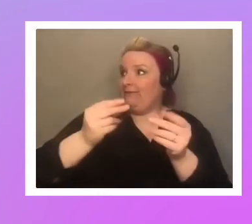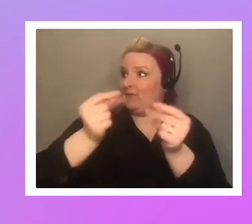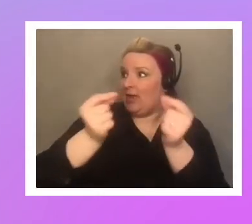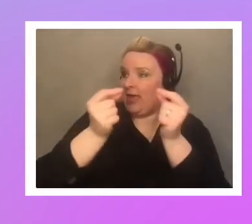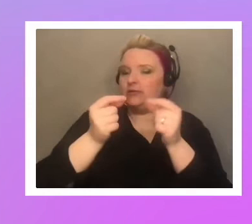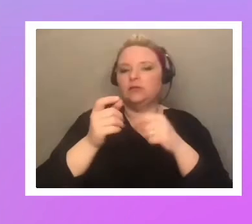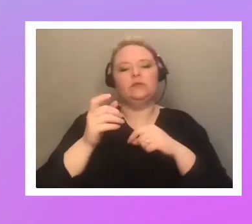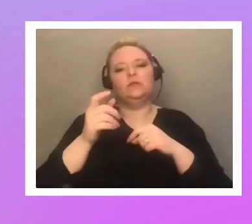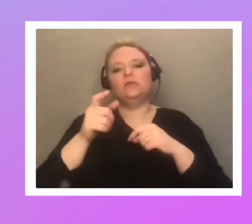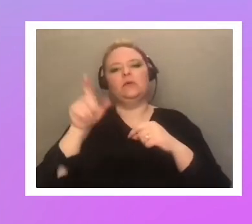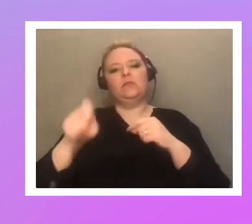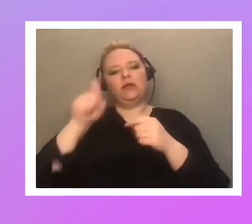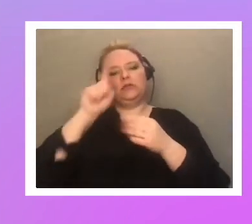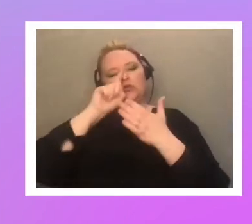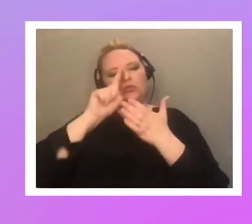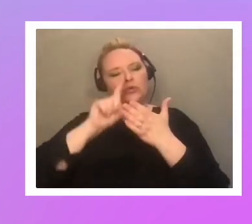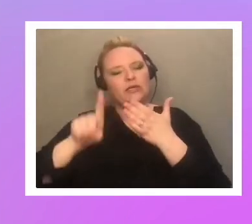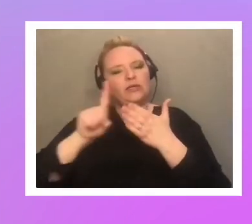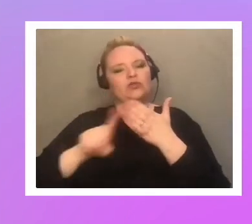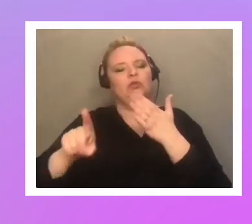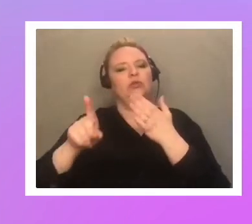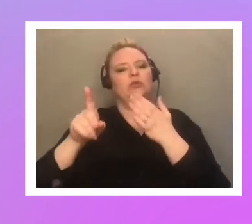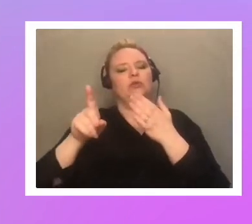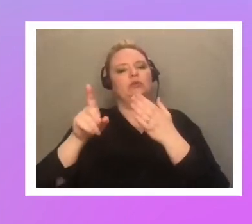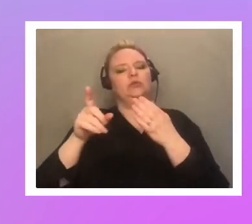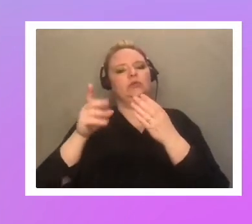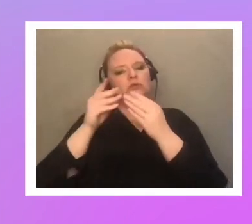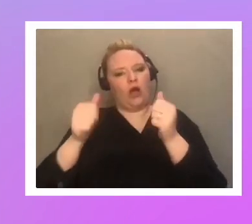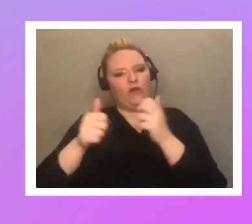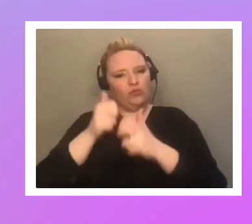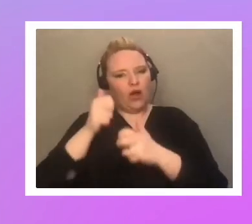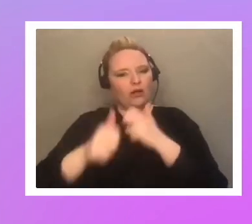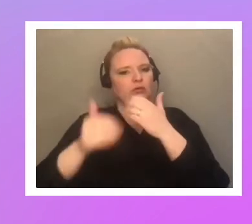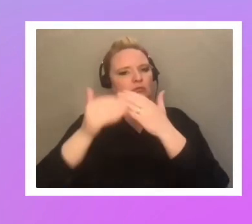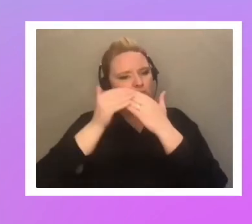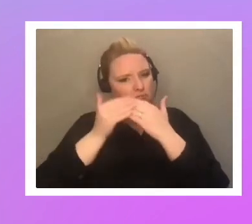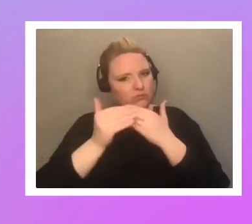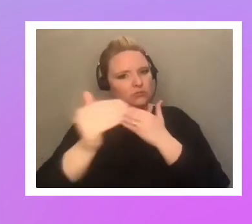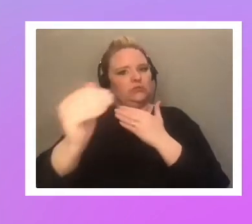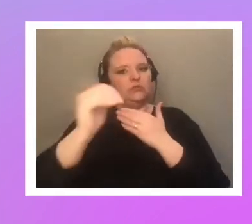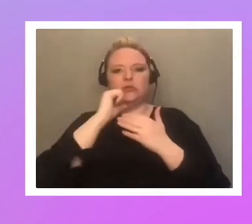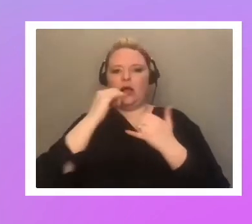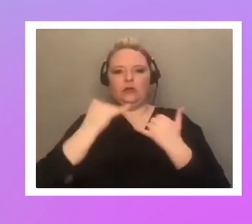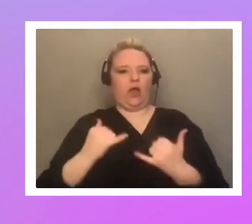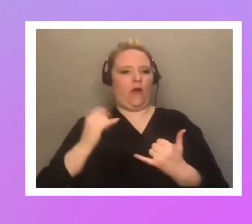do research and solve problems for the long term.